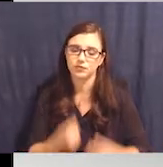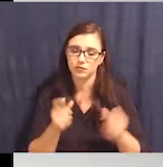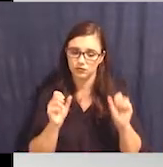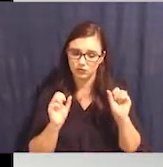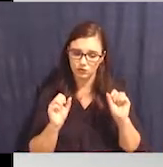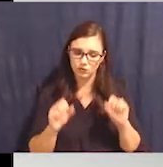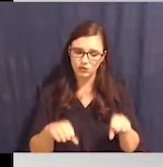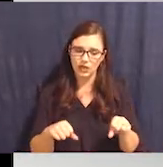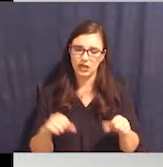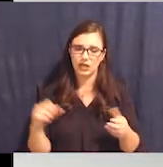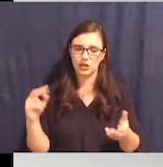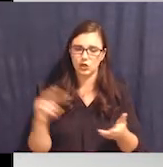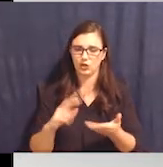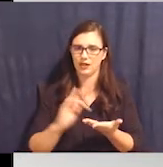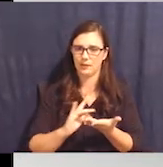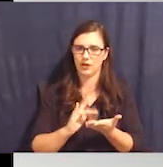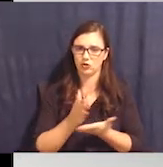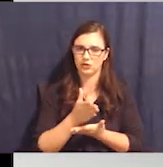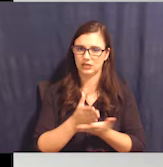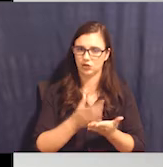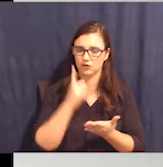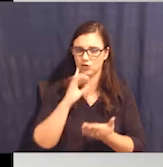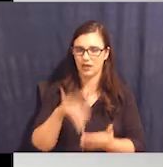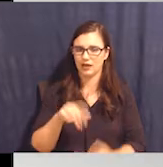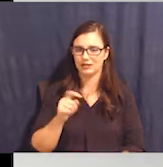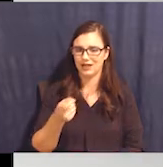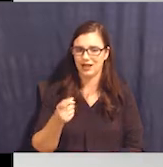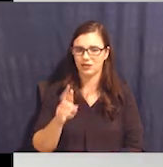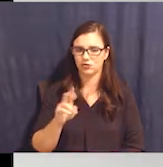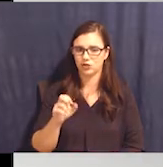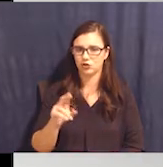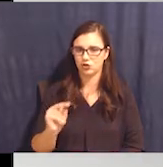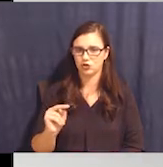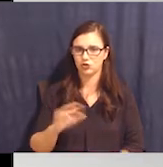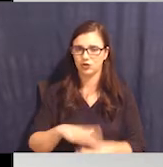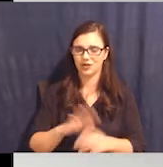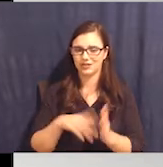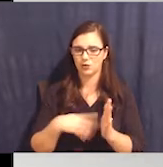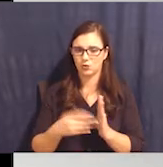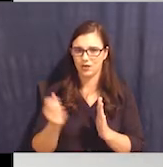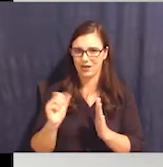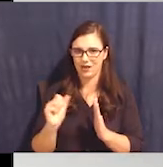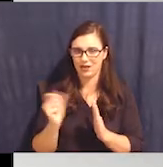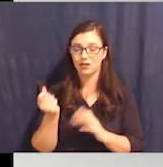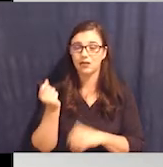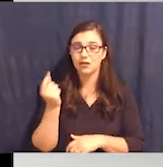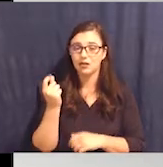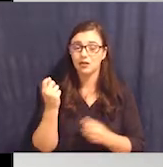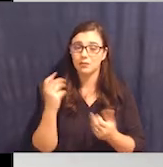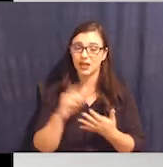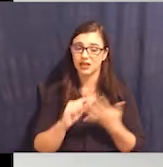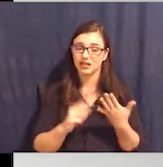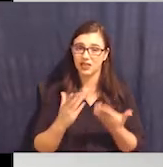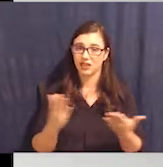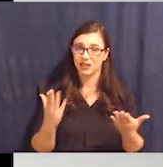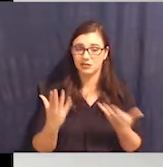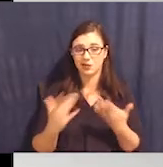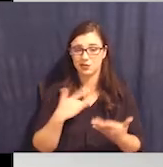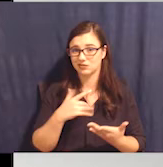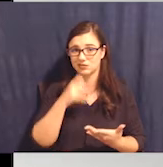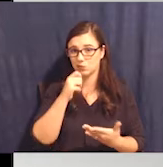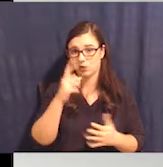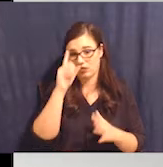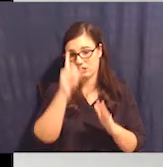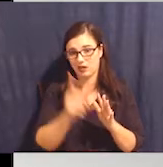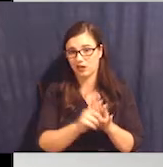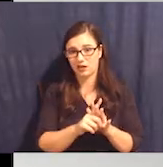you can look at the medical section of the tax return. It's on Schedule A, and understand that there are many things that you